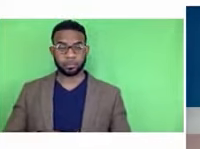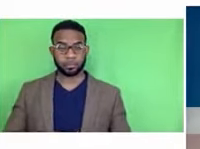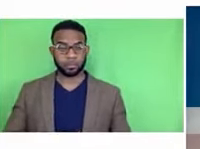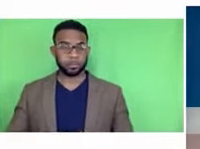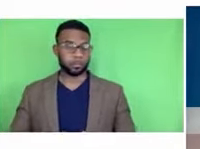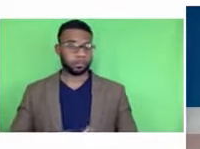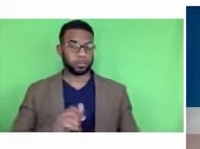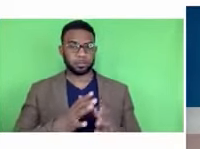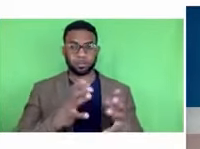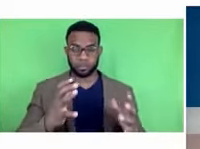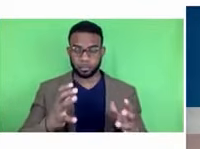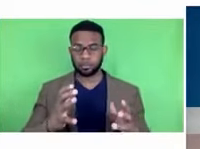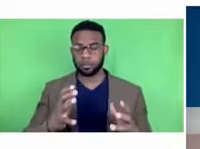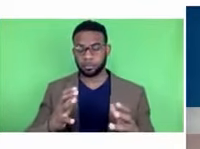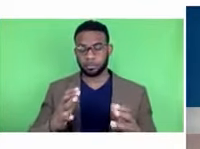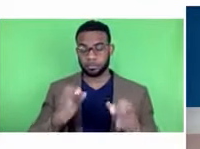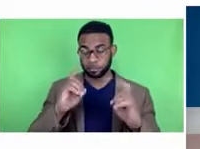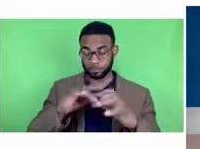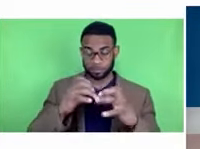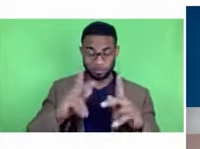there's a lot of education on a lot of people's